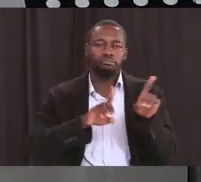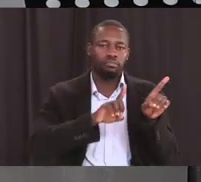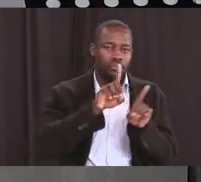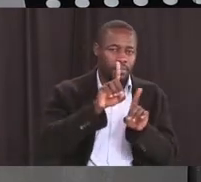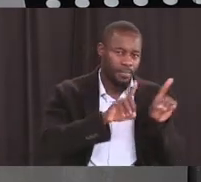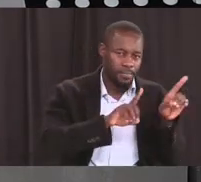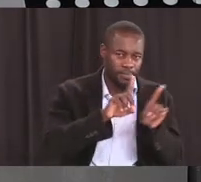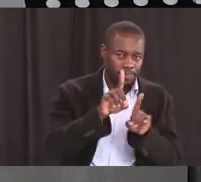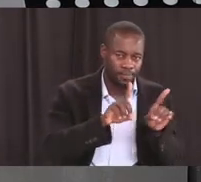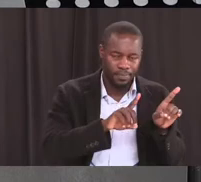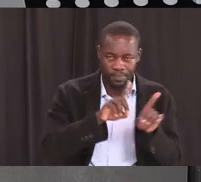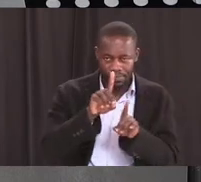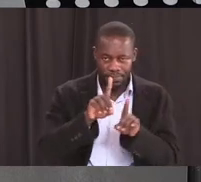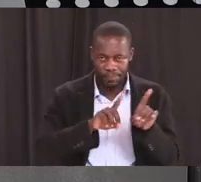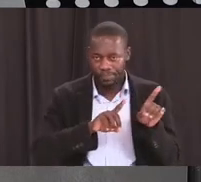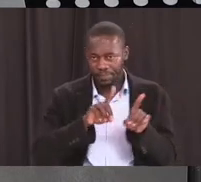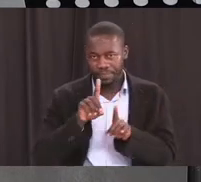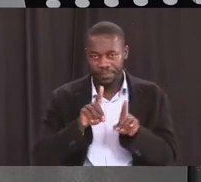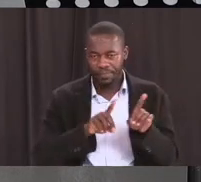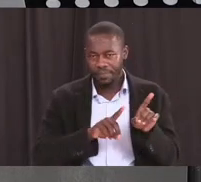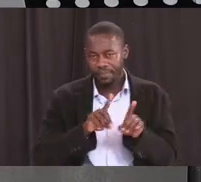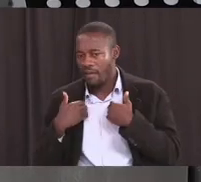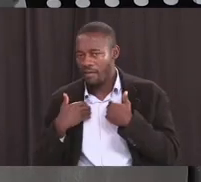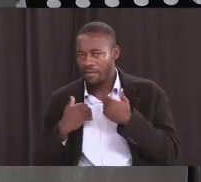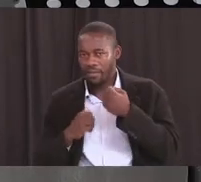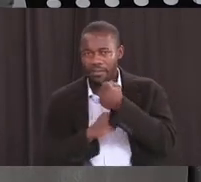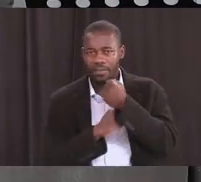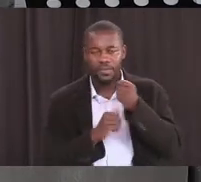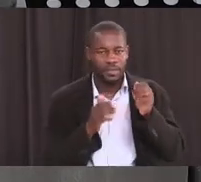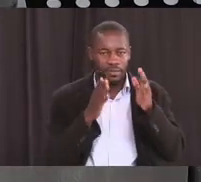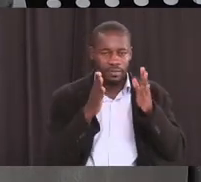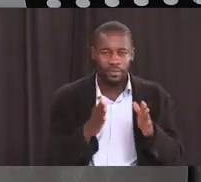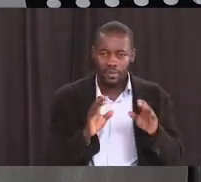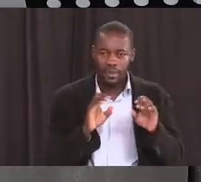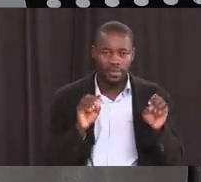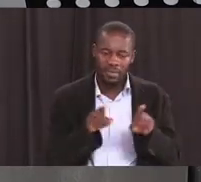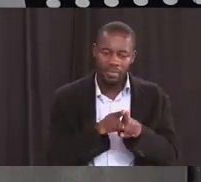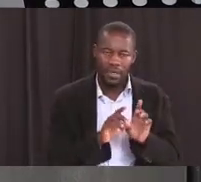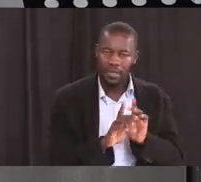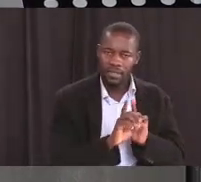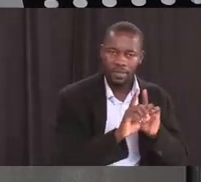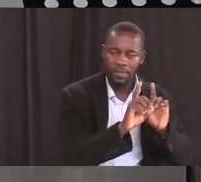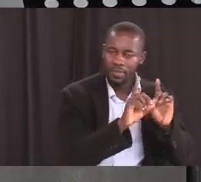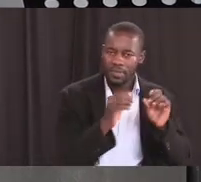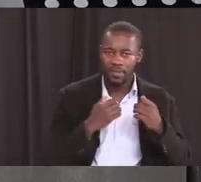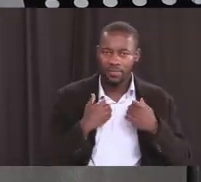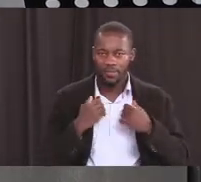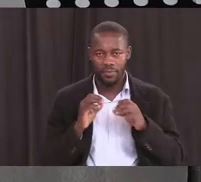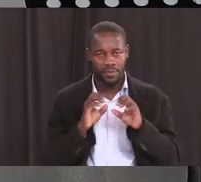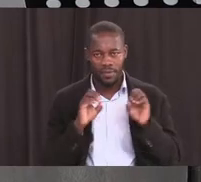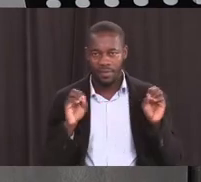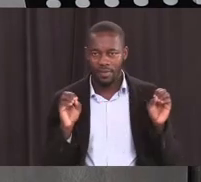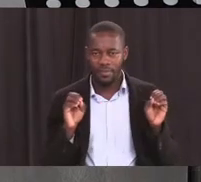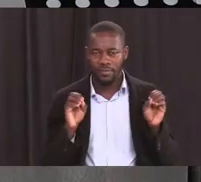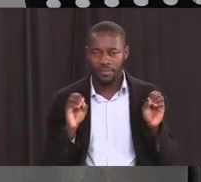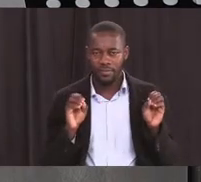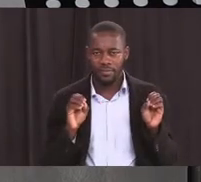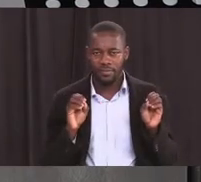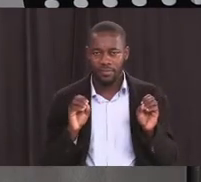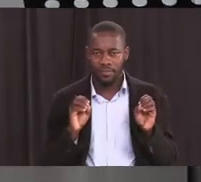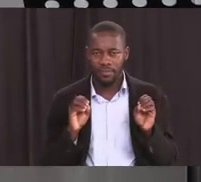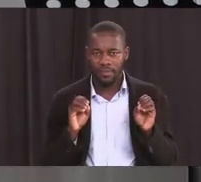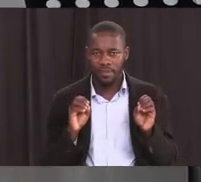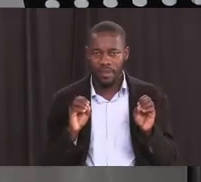heated debate over whether John Mark should accompany them, the two to a point of separation, each going their own